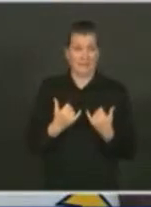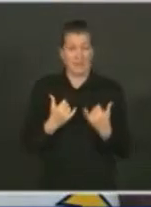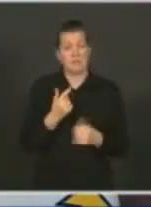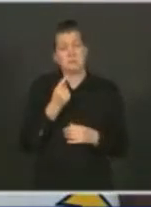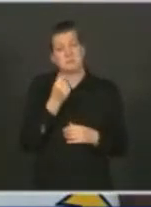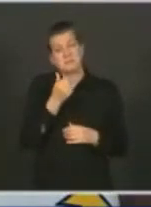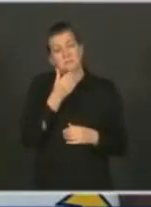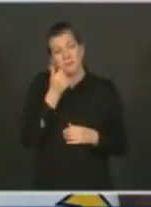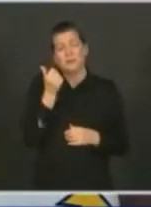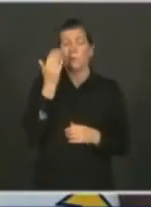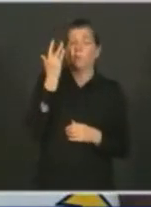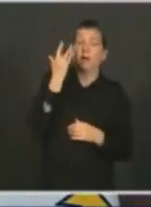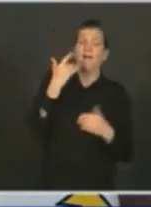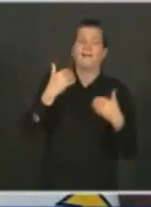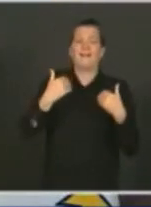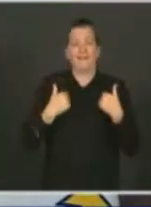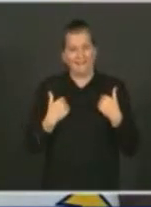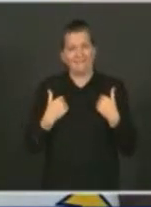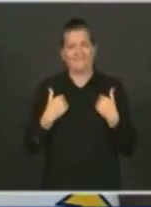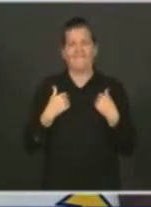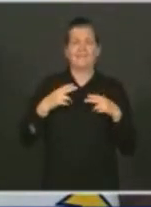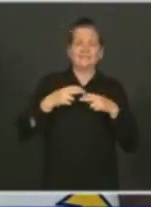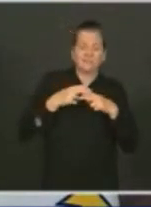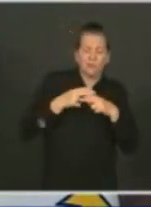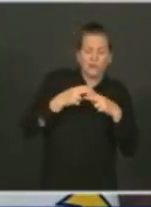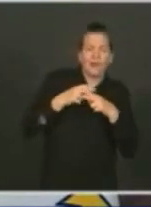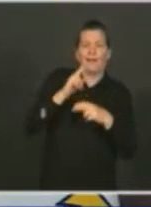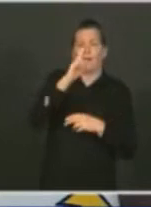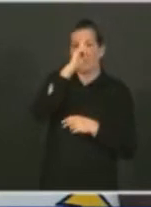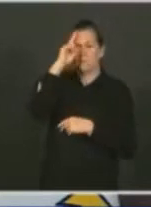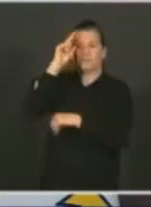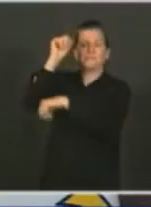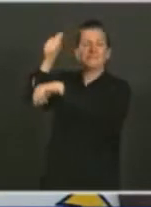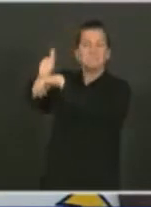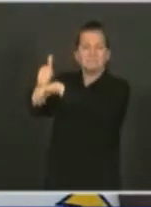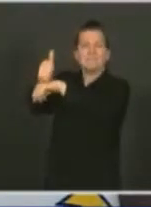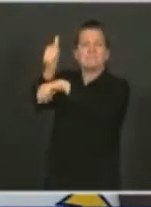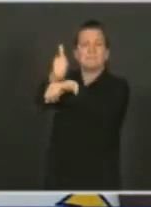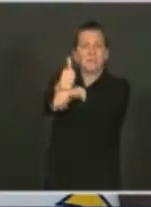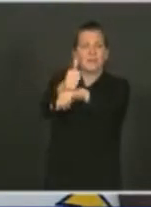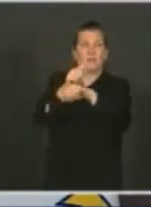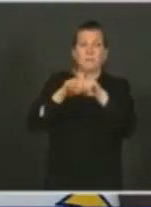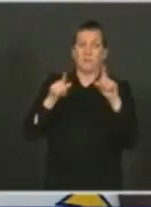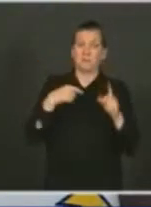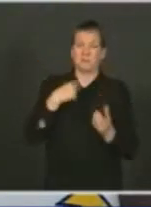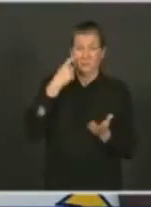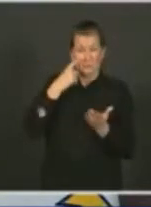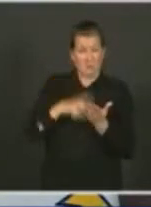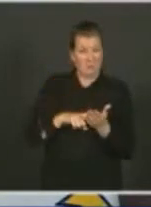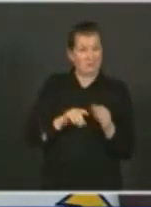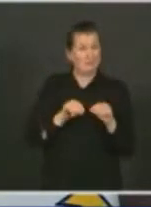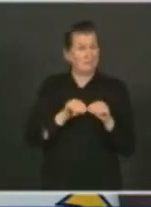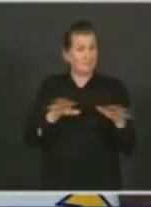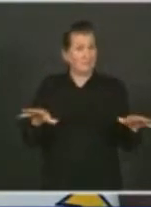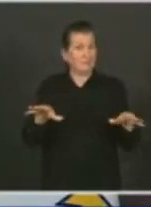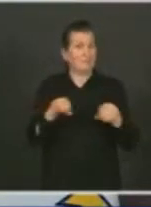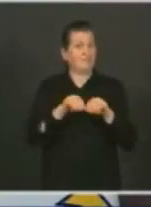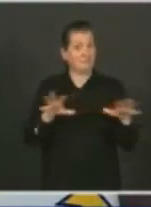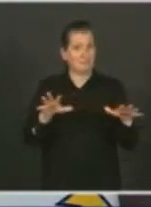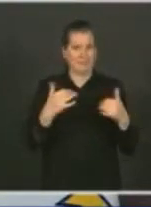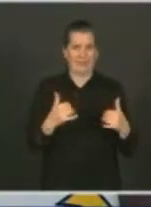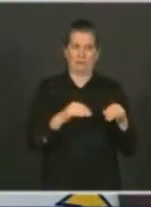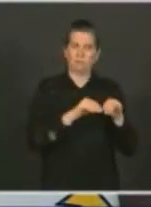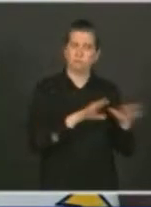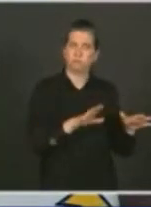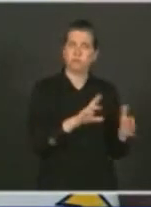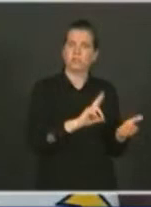have testing. We're doing 20,000 tests a day. We're seeing outbreaks again in nursing homes, outbreaks in other settings. We're ready. We